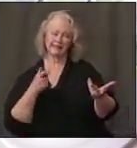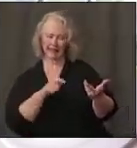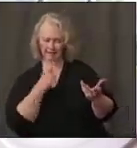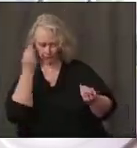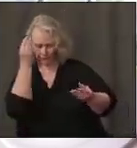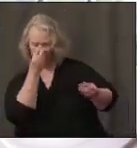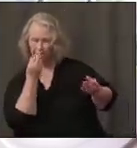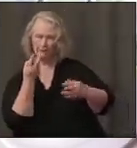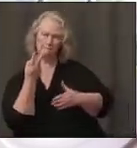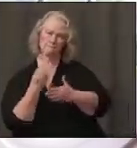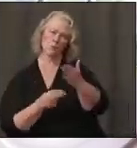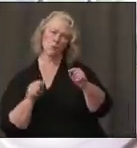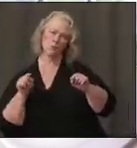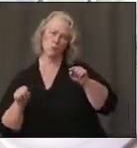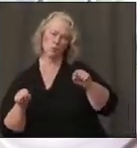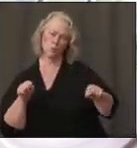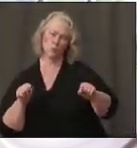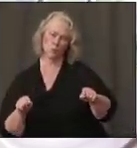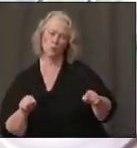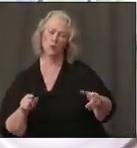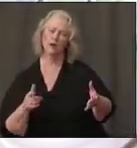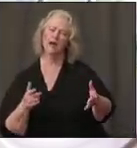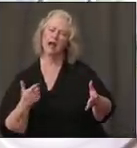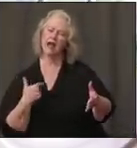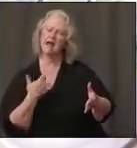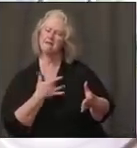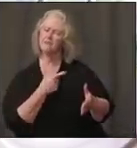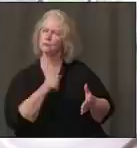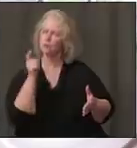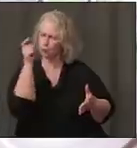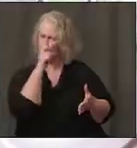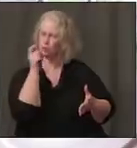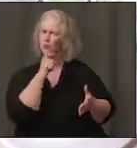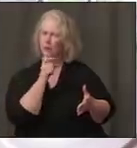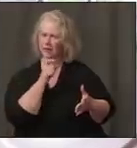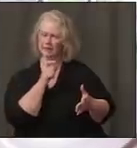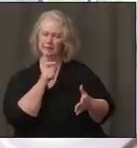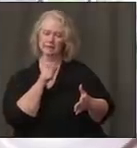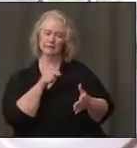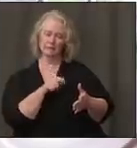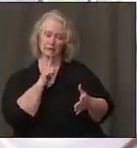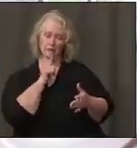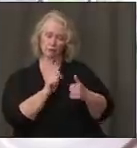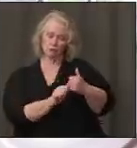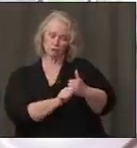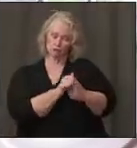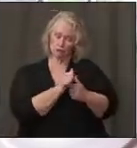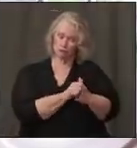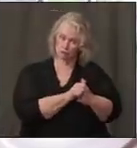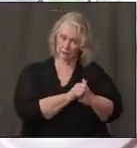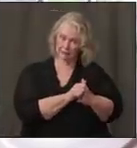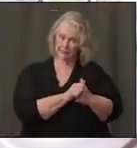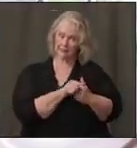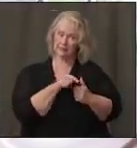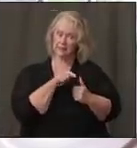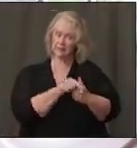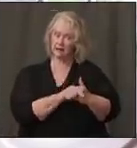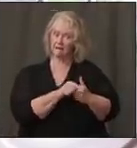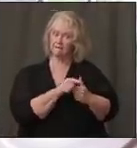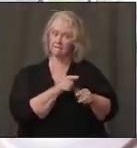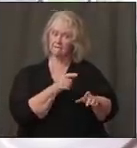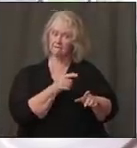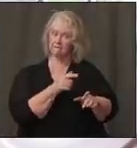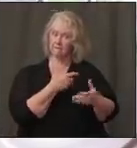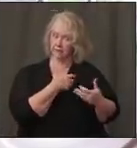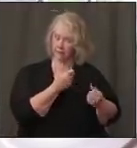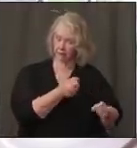in. I think we're striking a prudent balance here against the risk of COVID and COVID resurgence, and getting